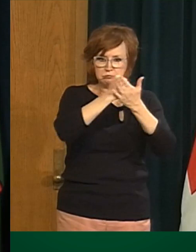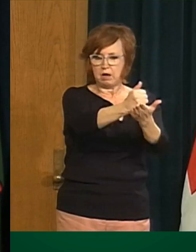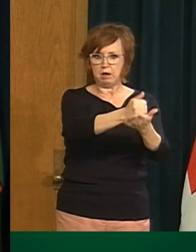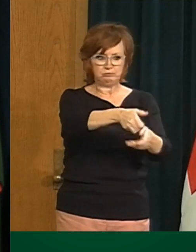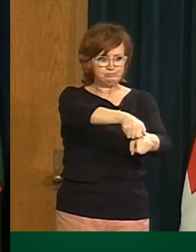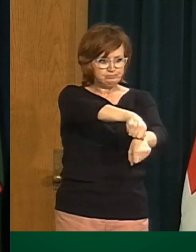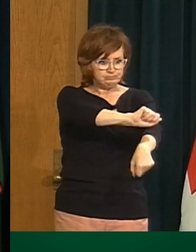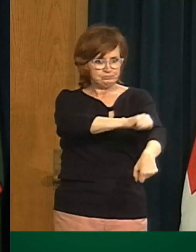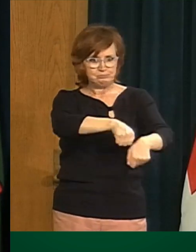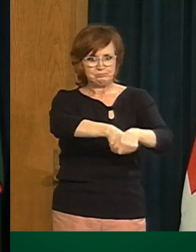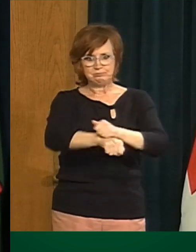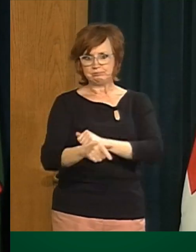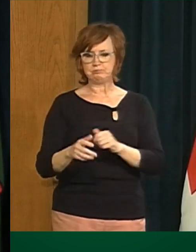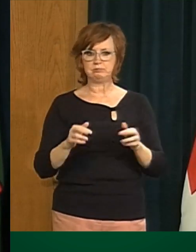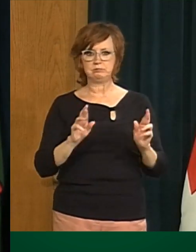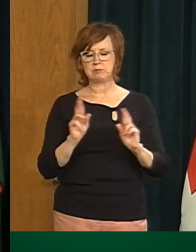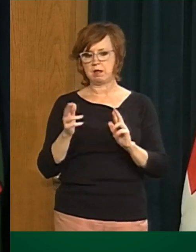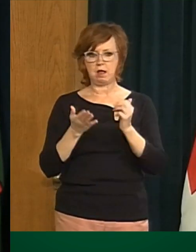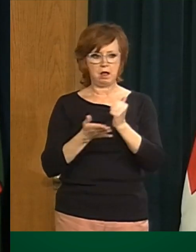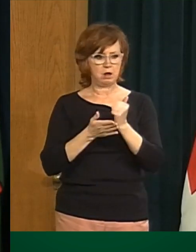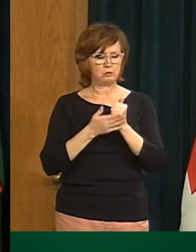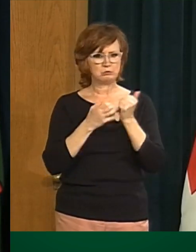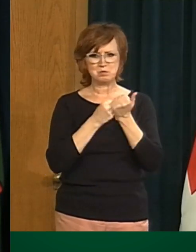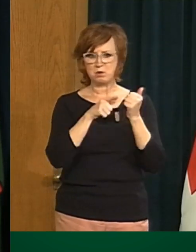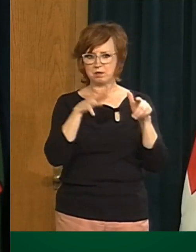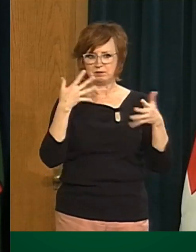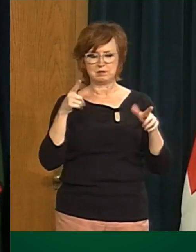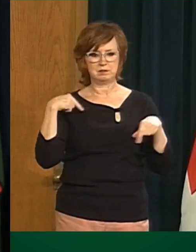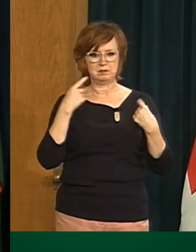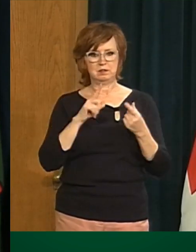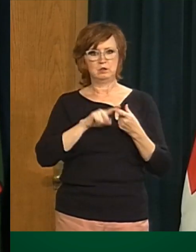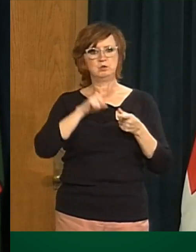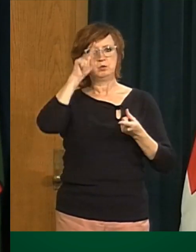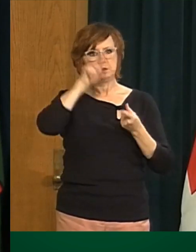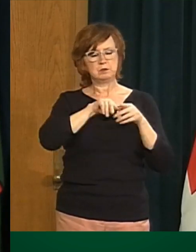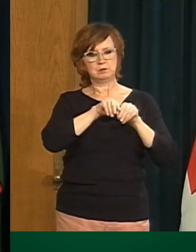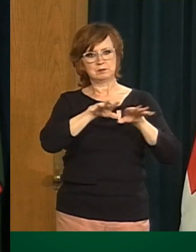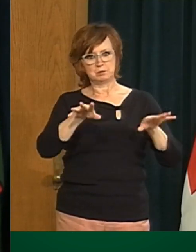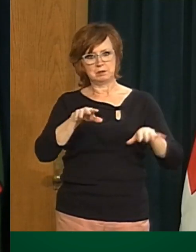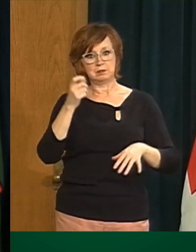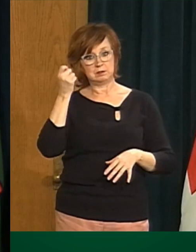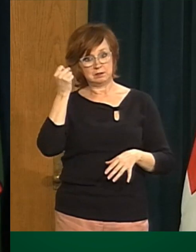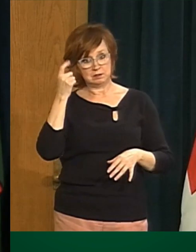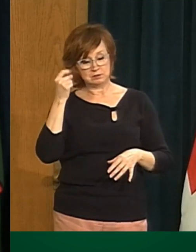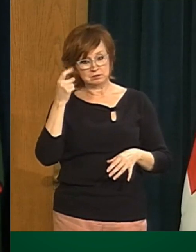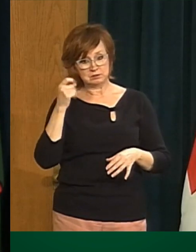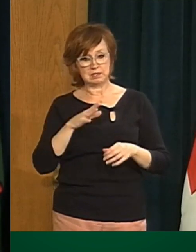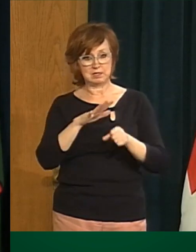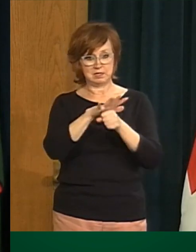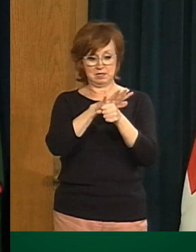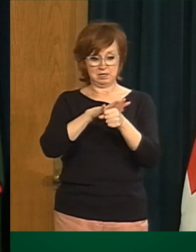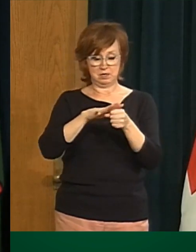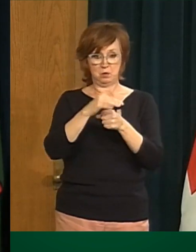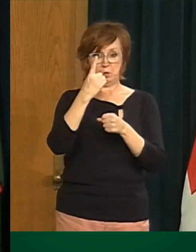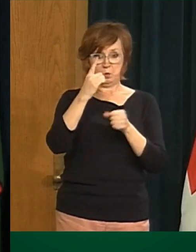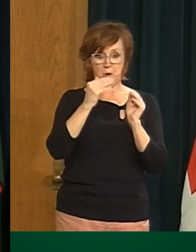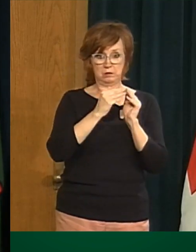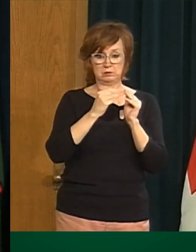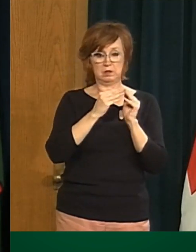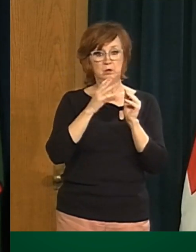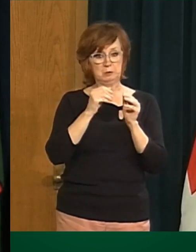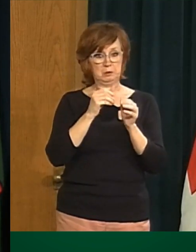to stem the spread of this virus. Now, listen, this is in a number of other communities throughout that northwest. So what we